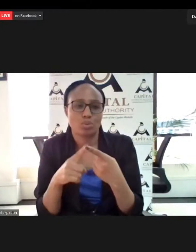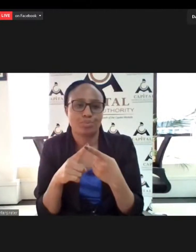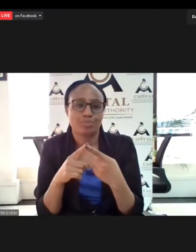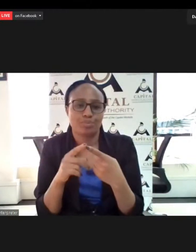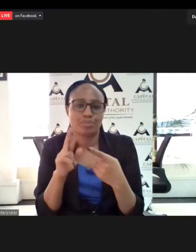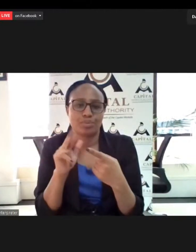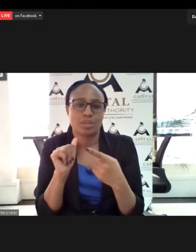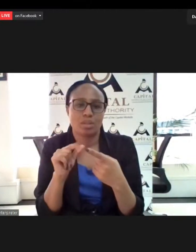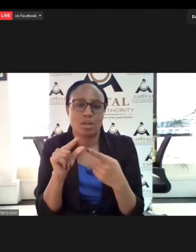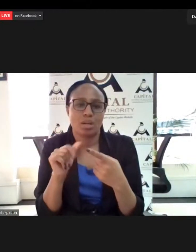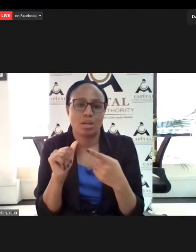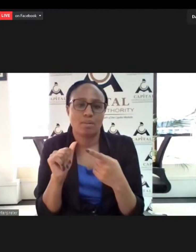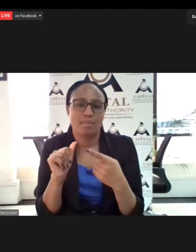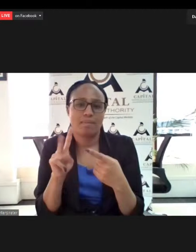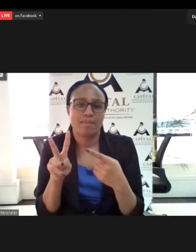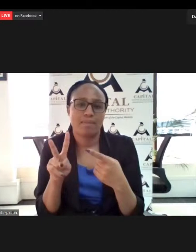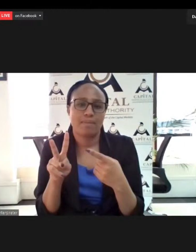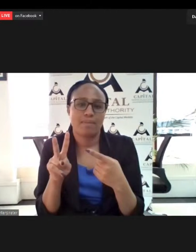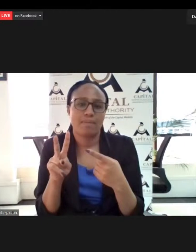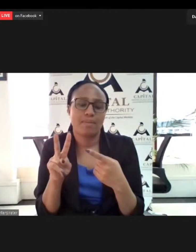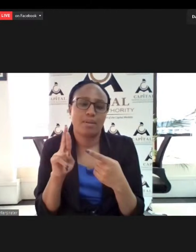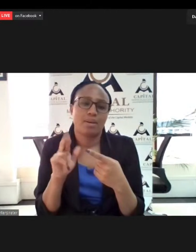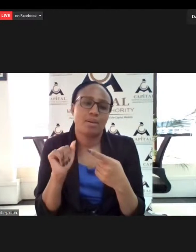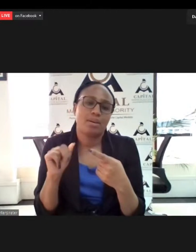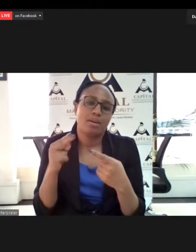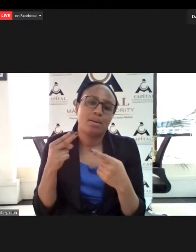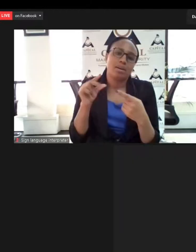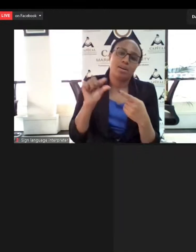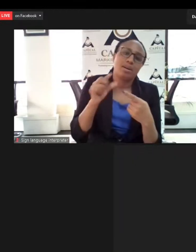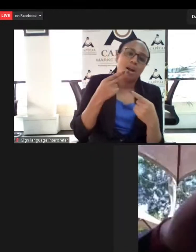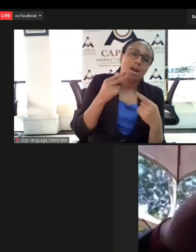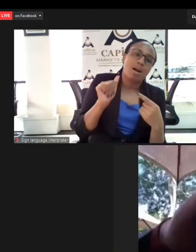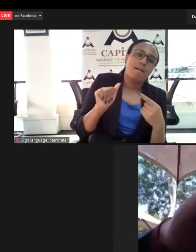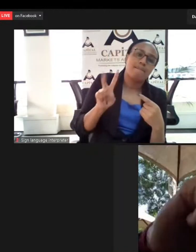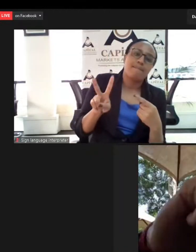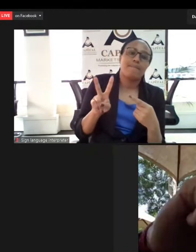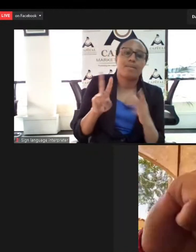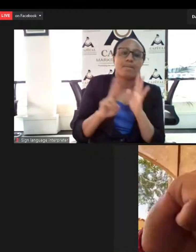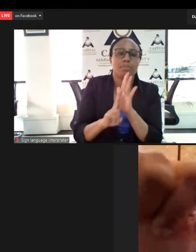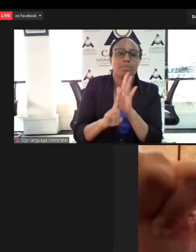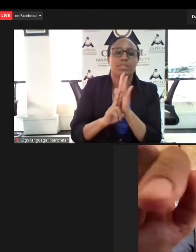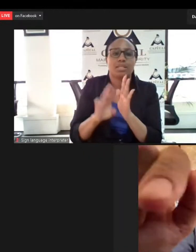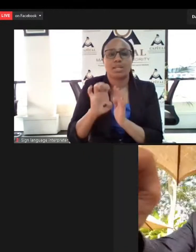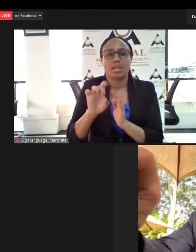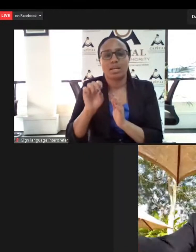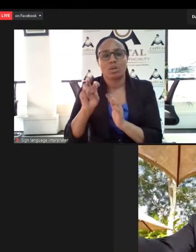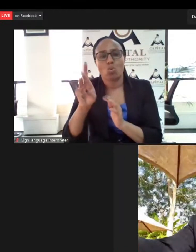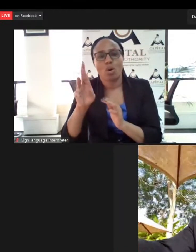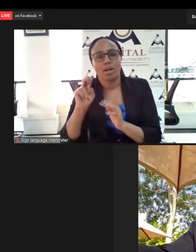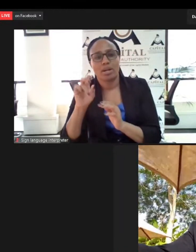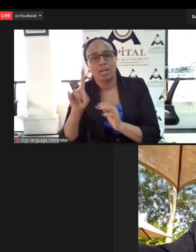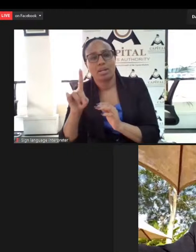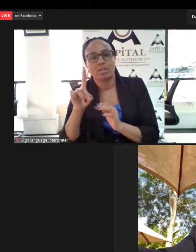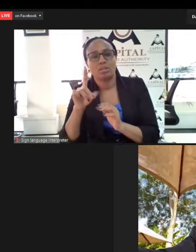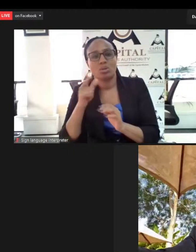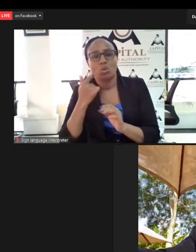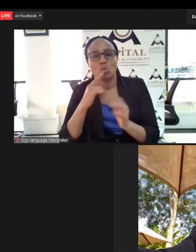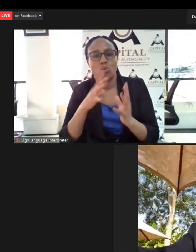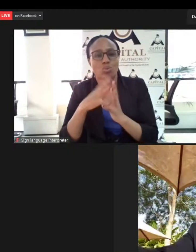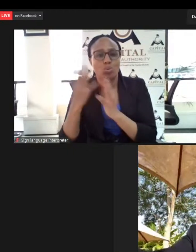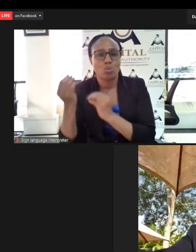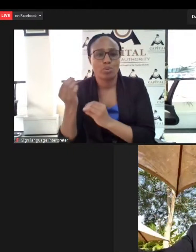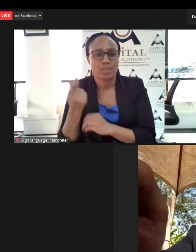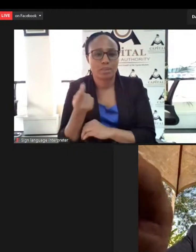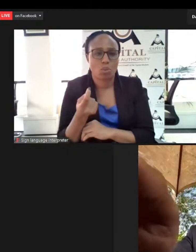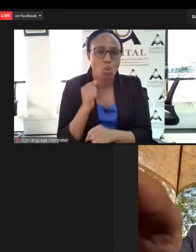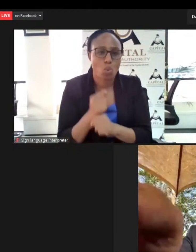Raghav, and welcome Raghav. Raghav is representing Edward, who had to step, and Raghav